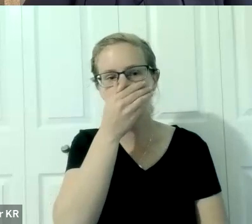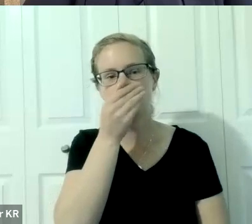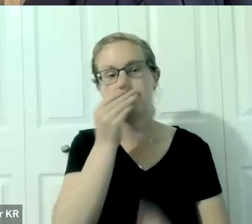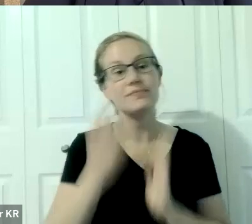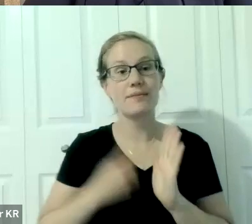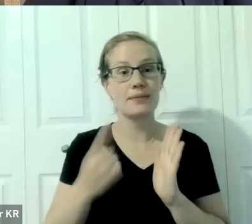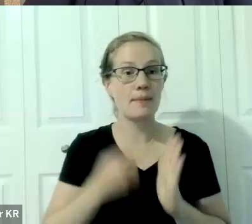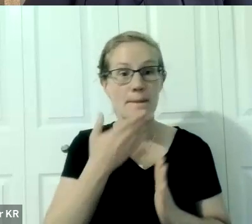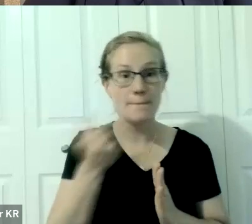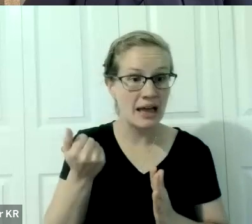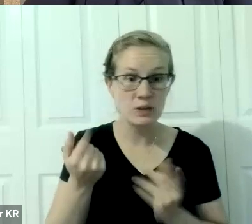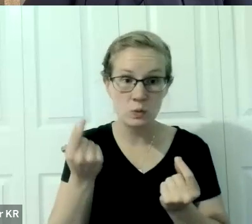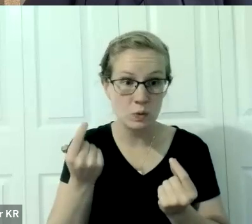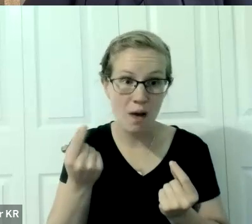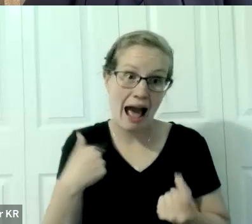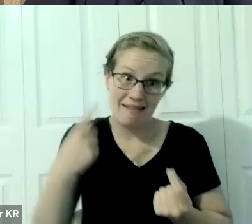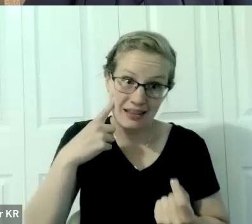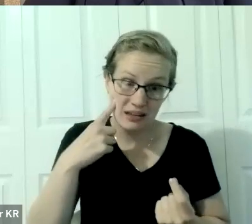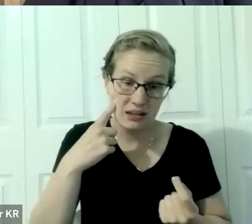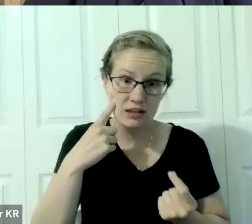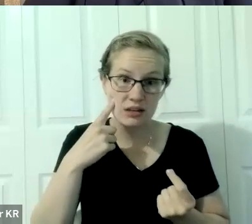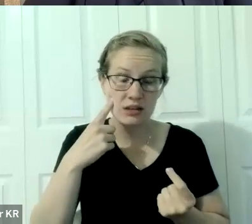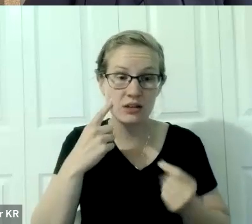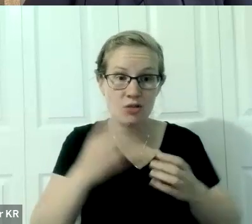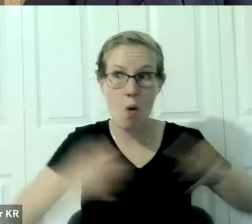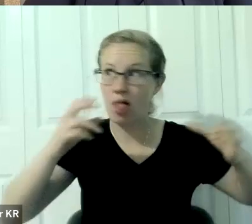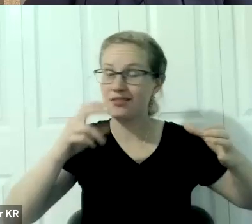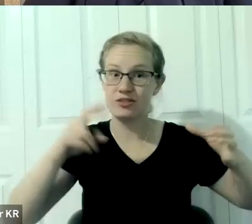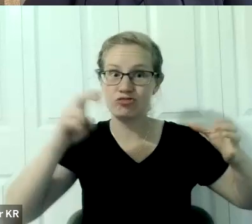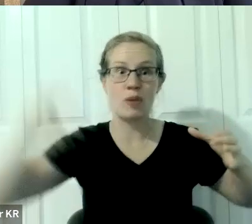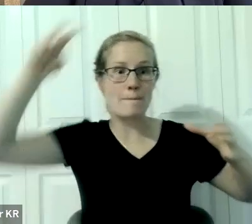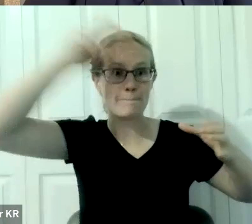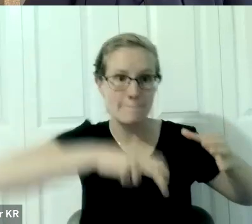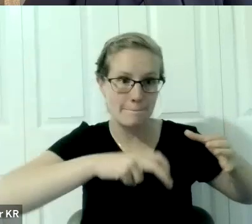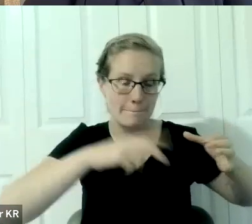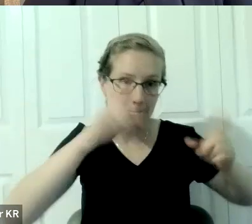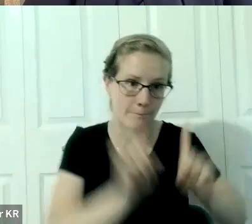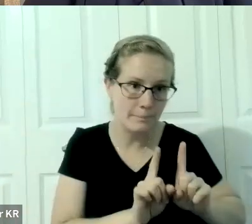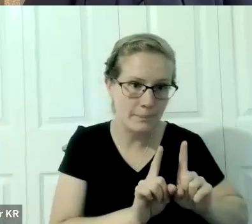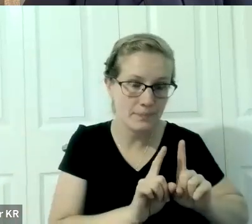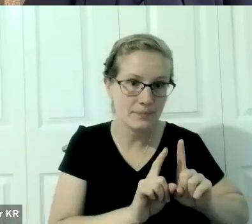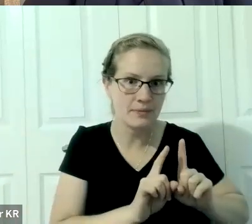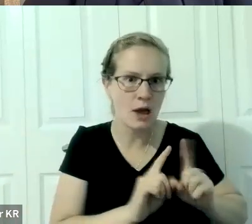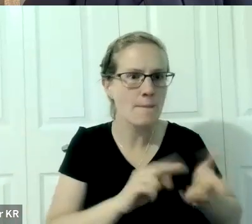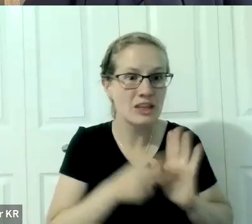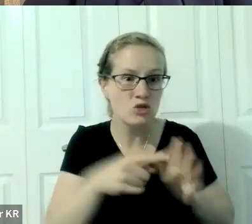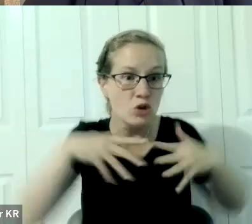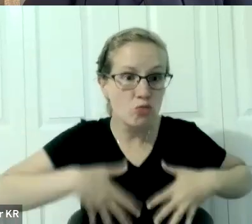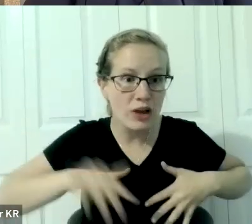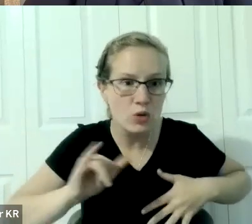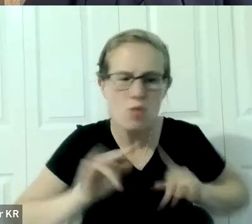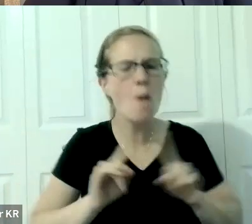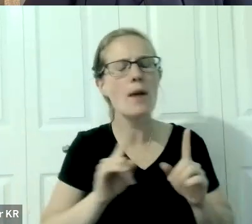you can do, I think, is jump in the hole with them. Now, it doesn't mean you get depressed with them, but just